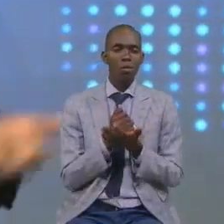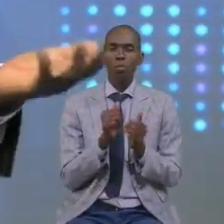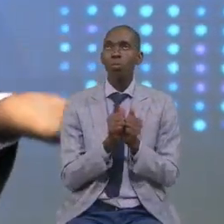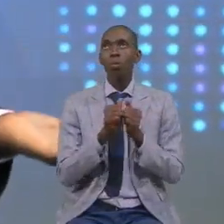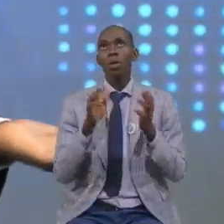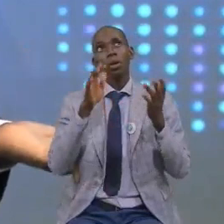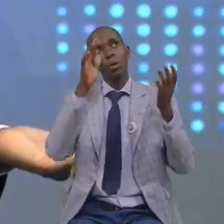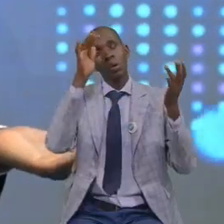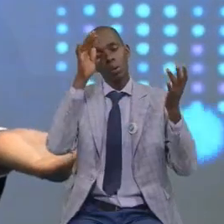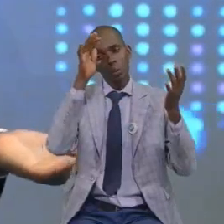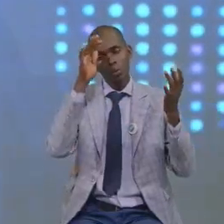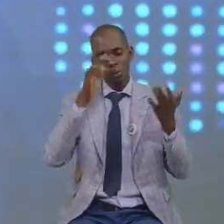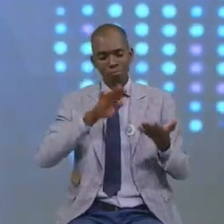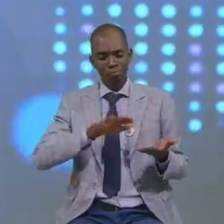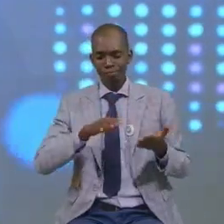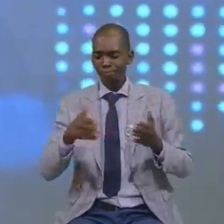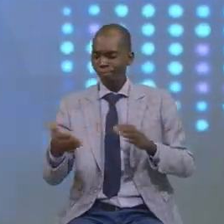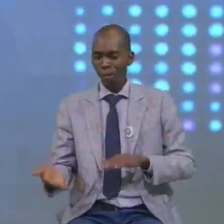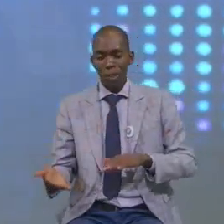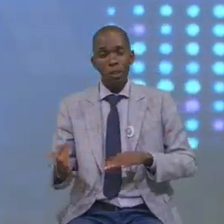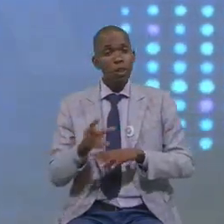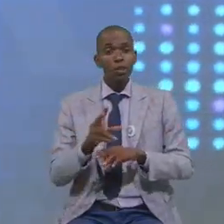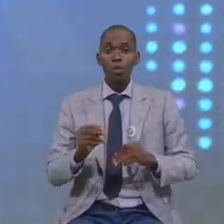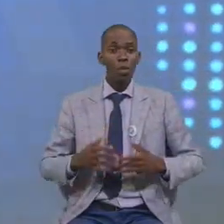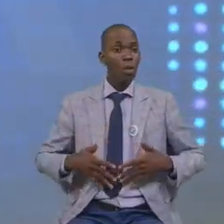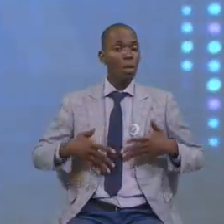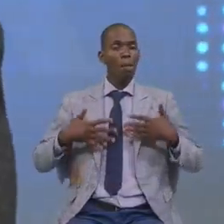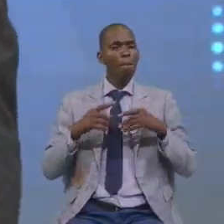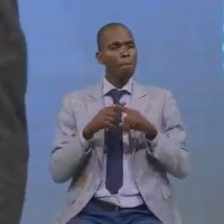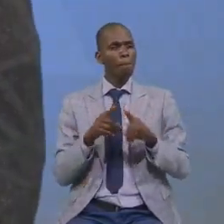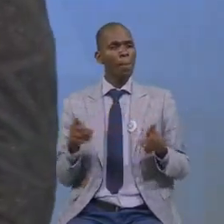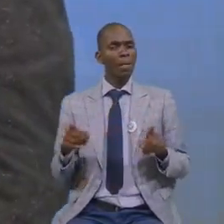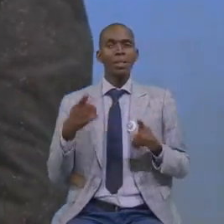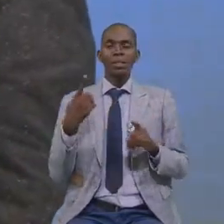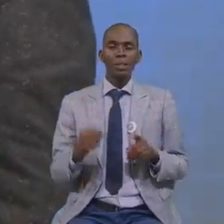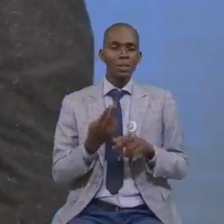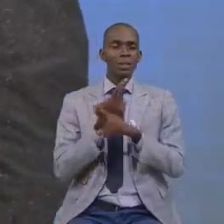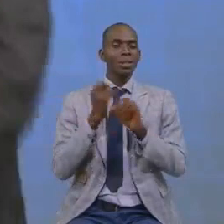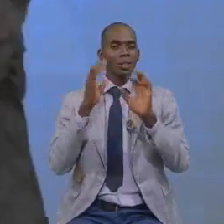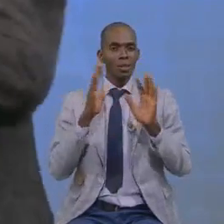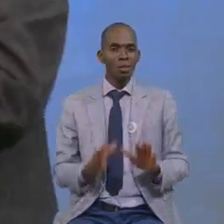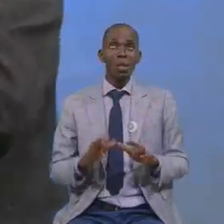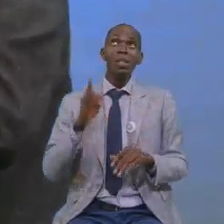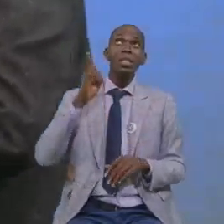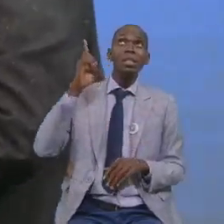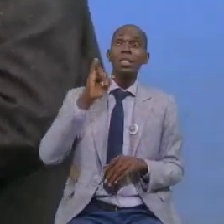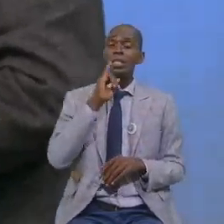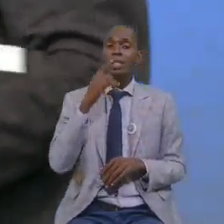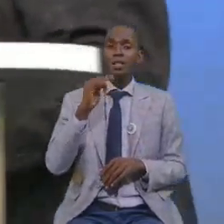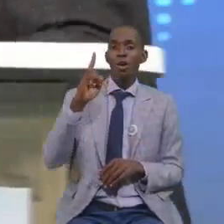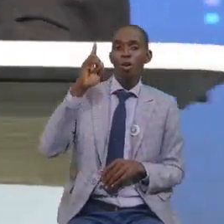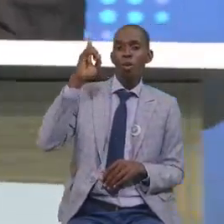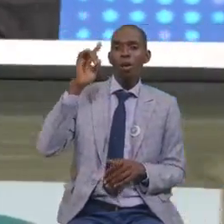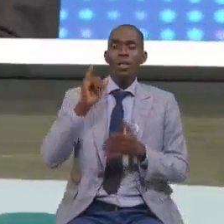hopeless, dead, no life. But the Redeemer, he is the one, he comes